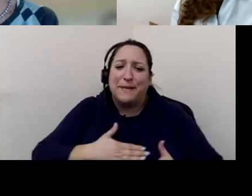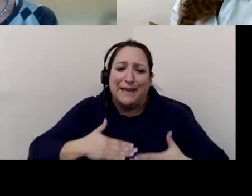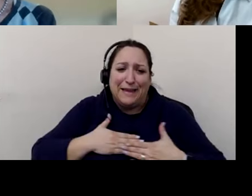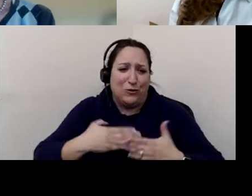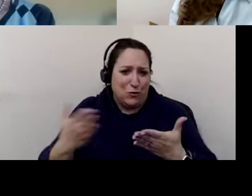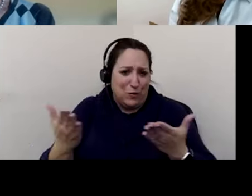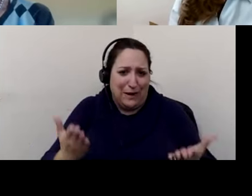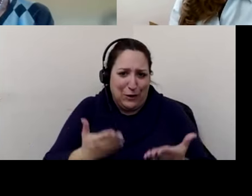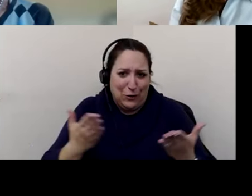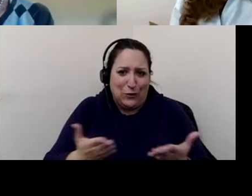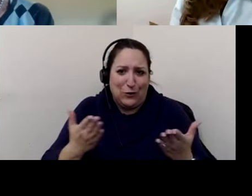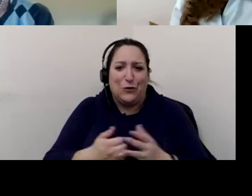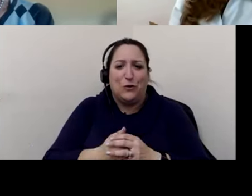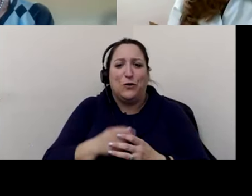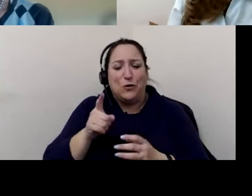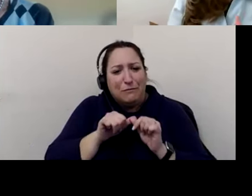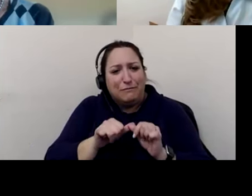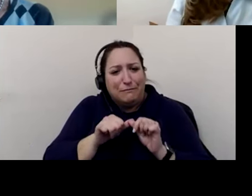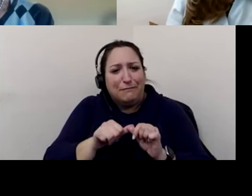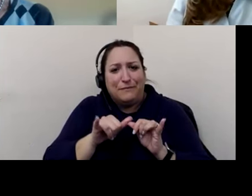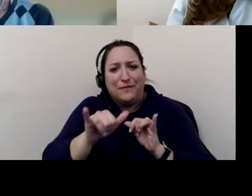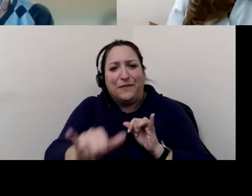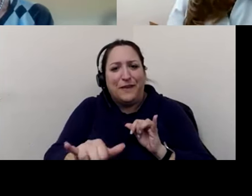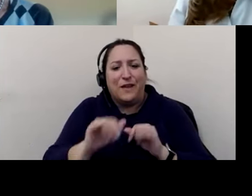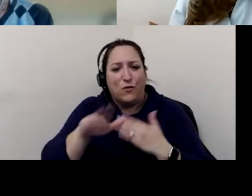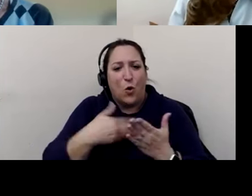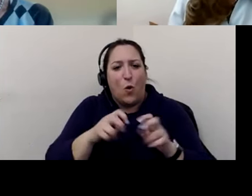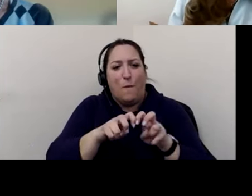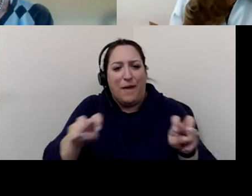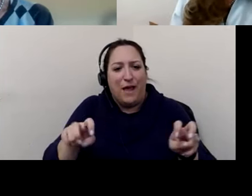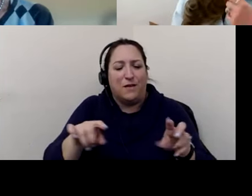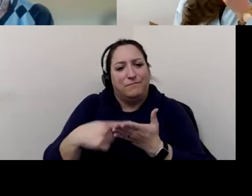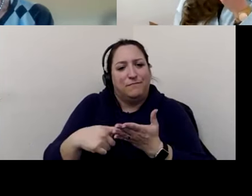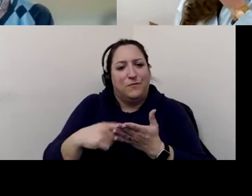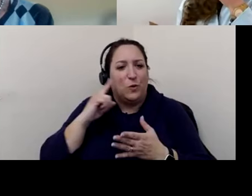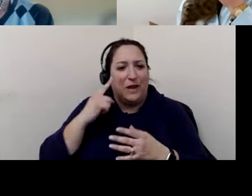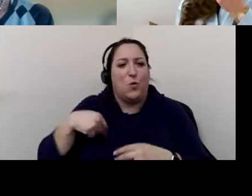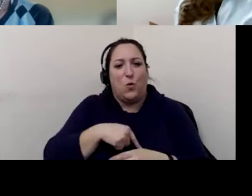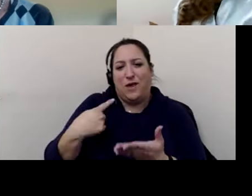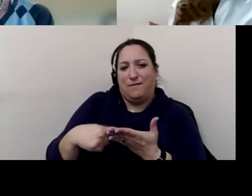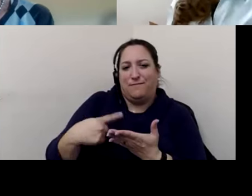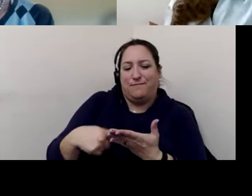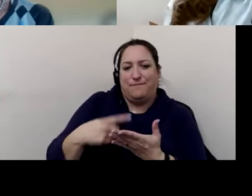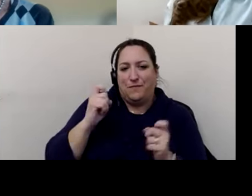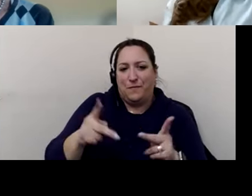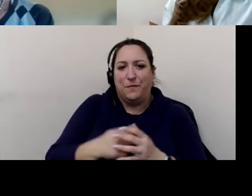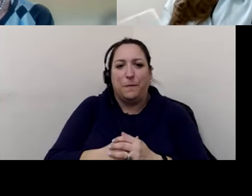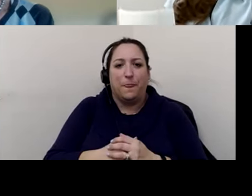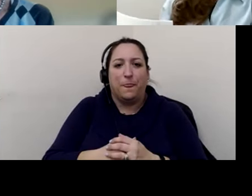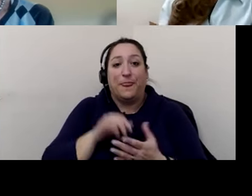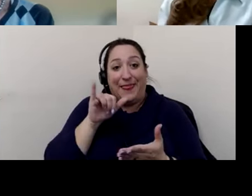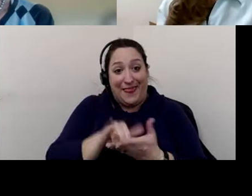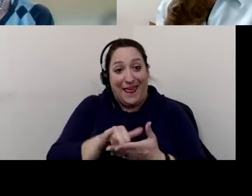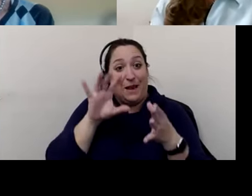here and that you have stayed for the full panel discussion to hear what all of us have to say. So with that